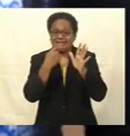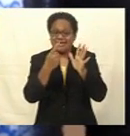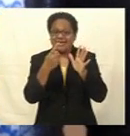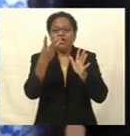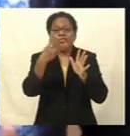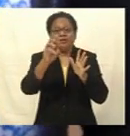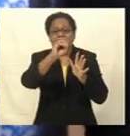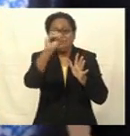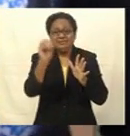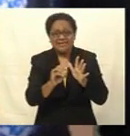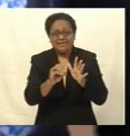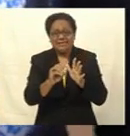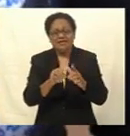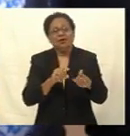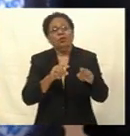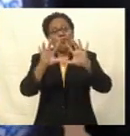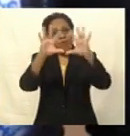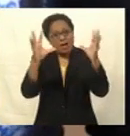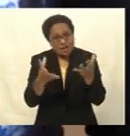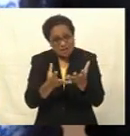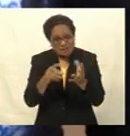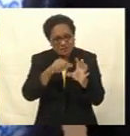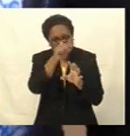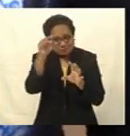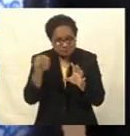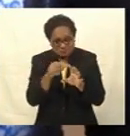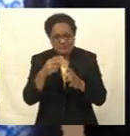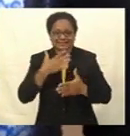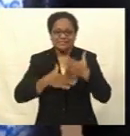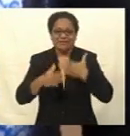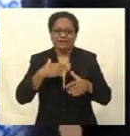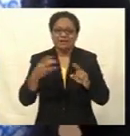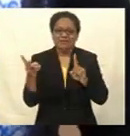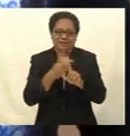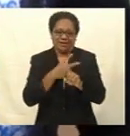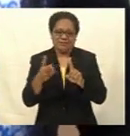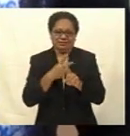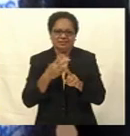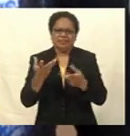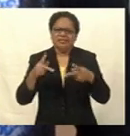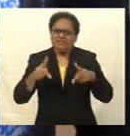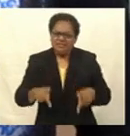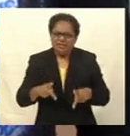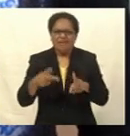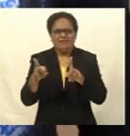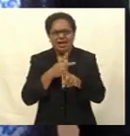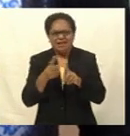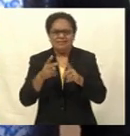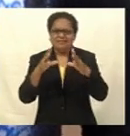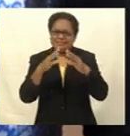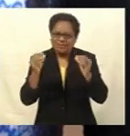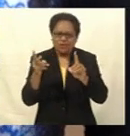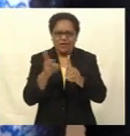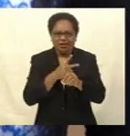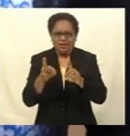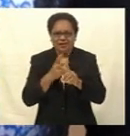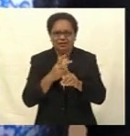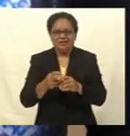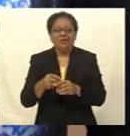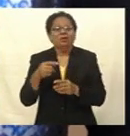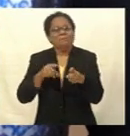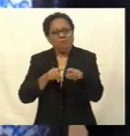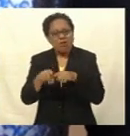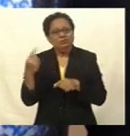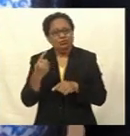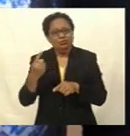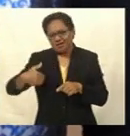women on average across the world experience some form of physical or sexual abuse, mostly by an intimate partner before